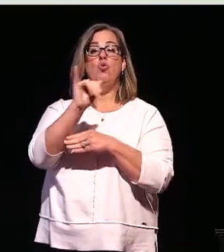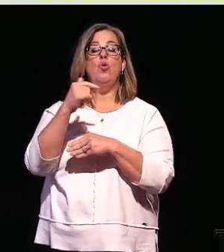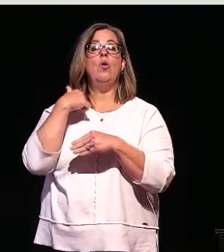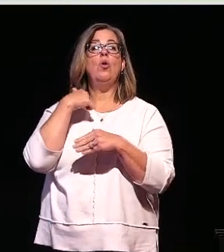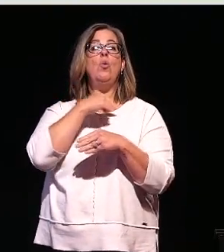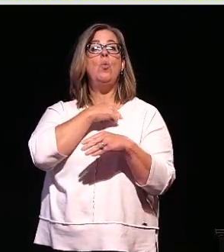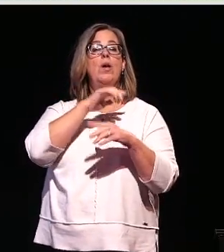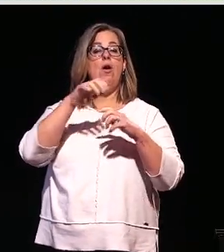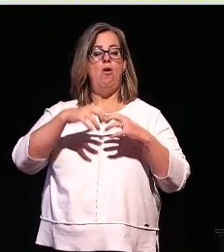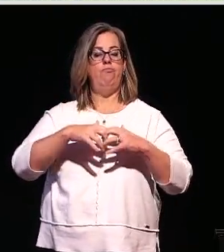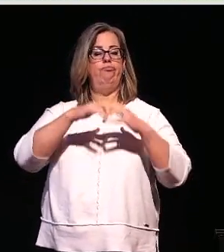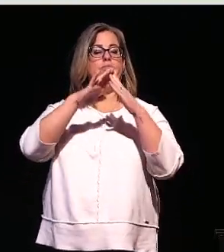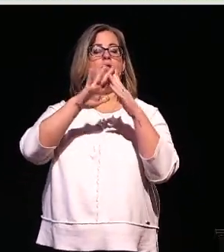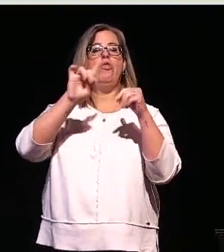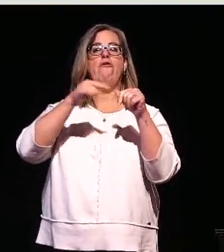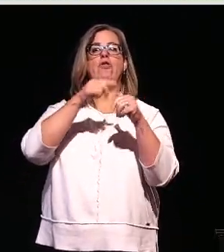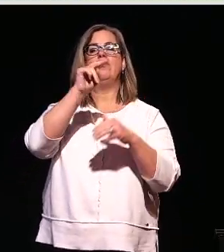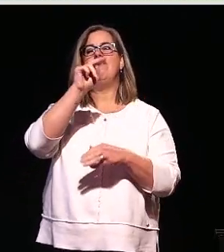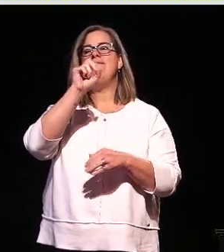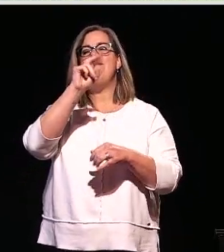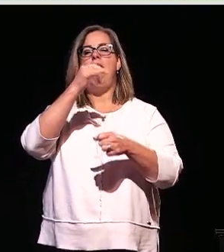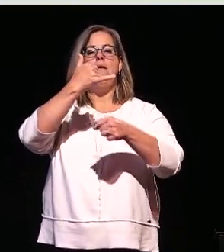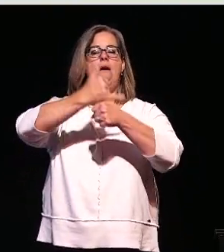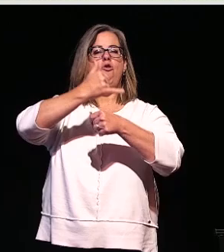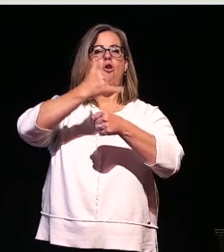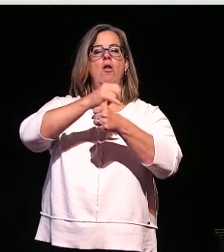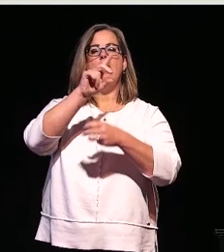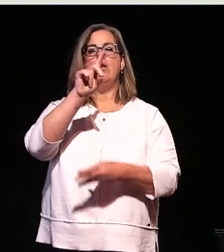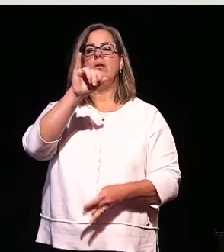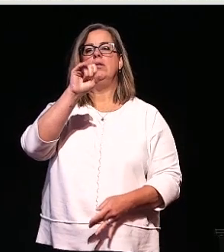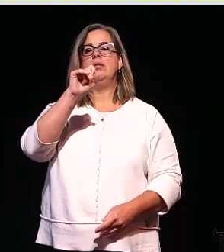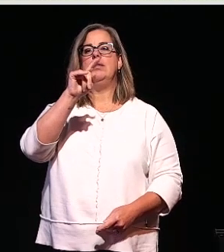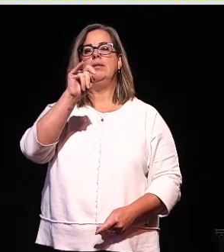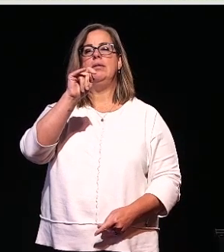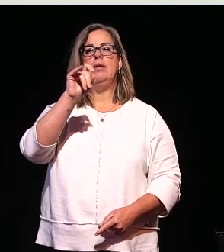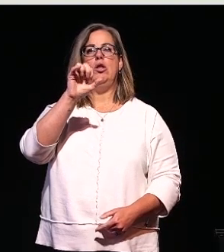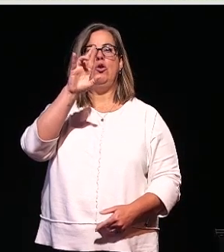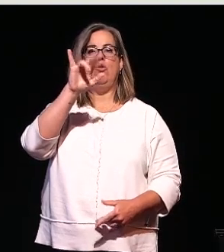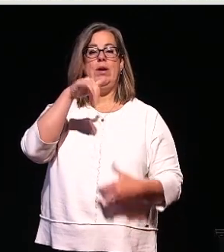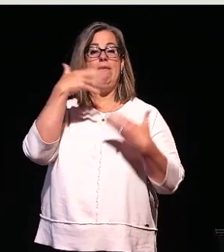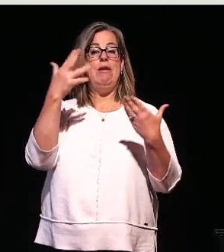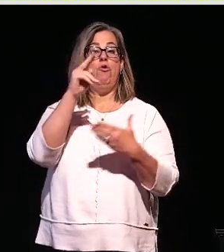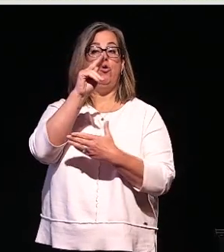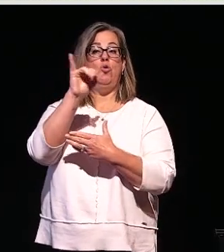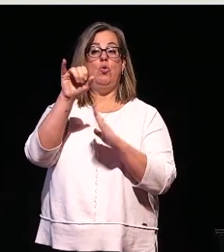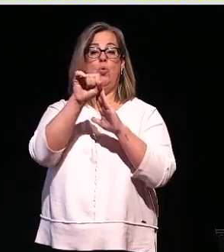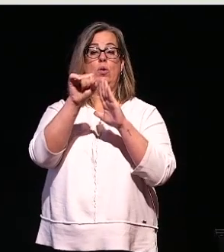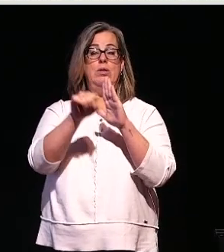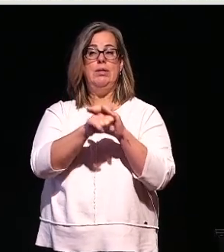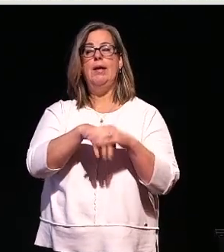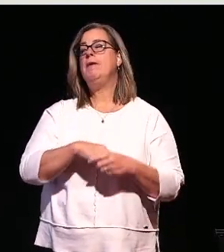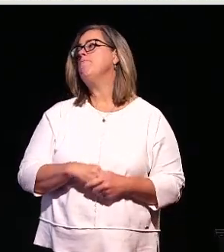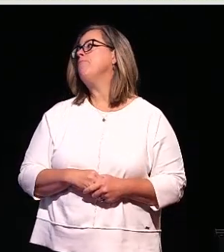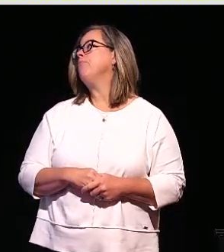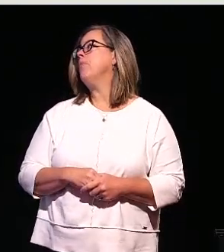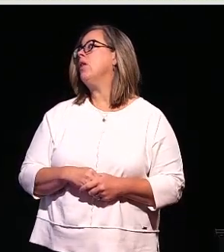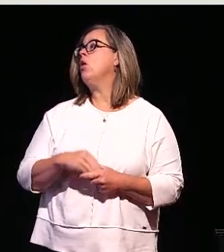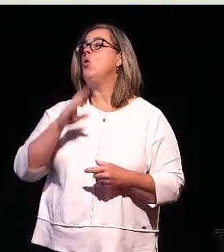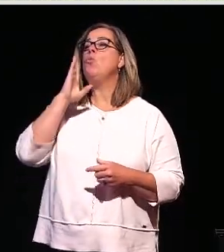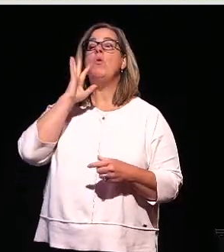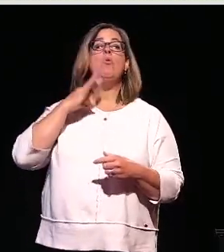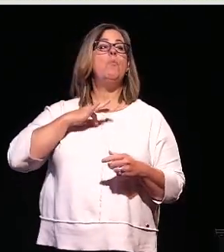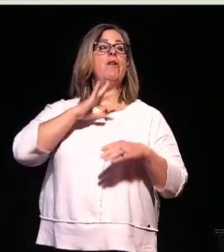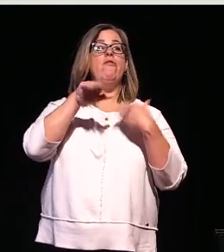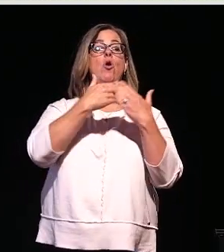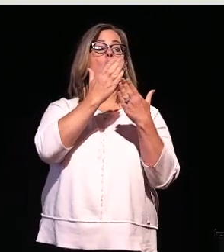non-alcoholic distillery in New York State, specifically at the Tech Farm in Geneva. We will benefit all aspects of the local economy